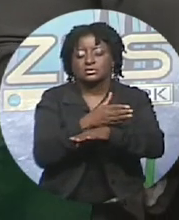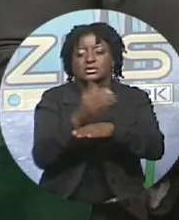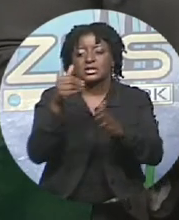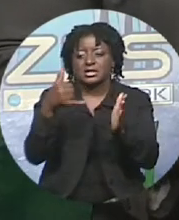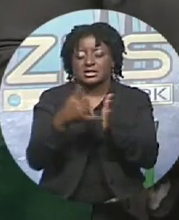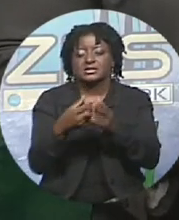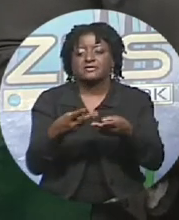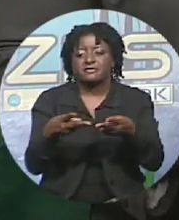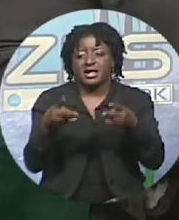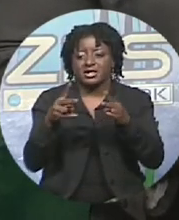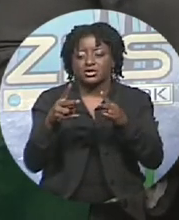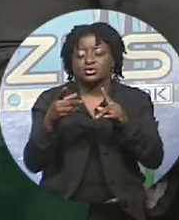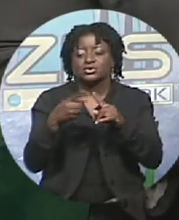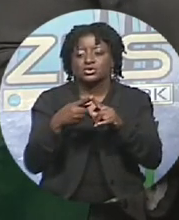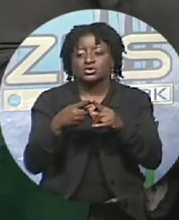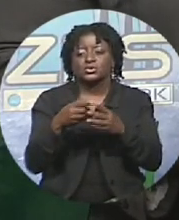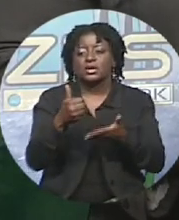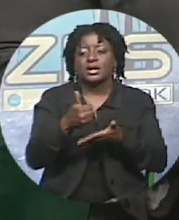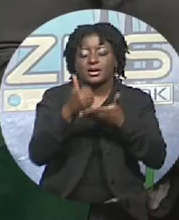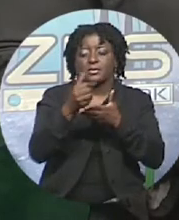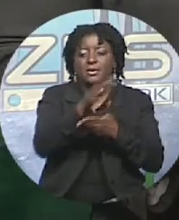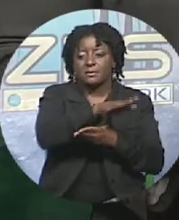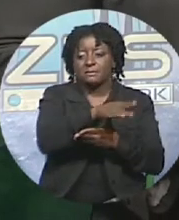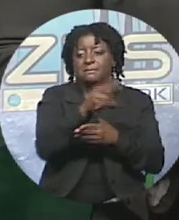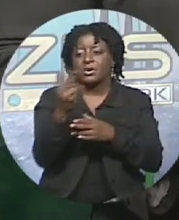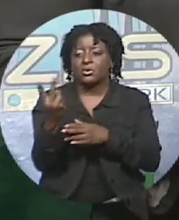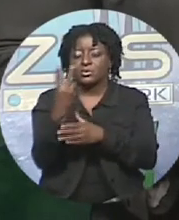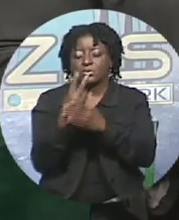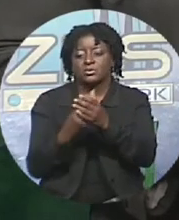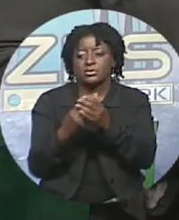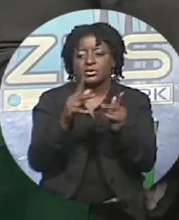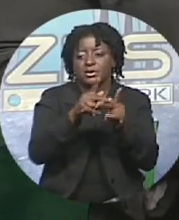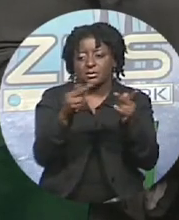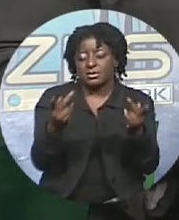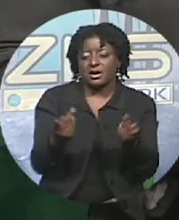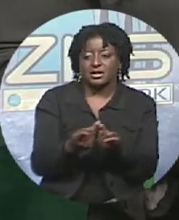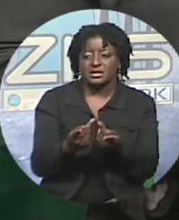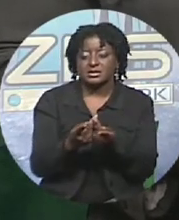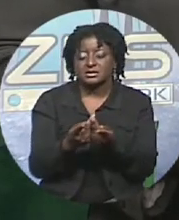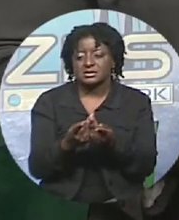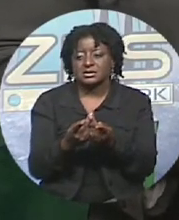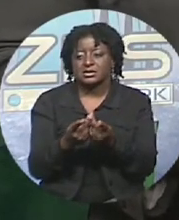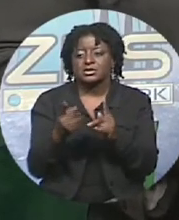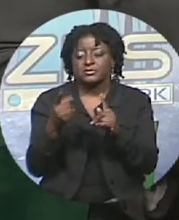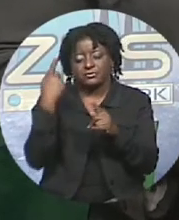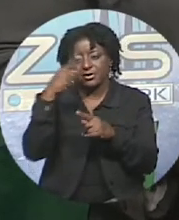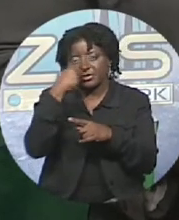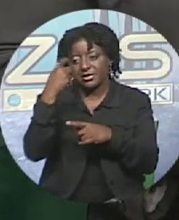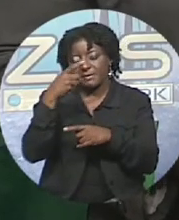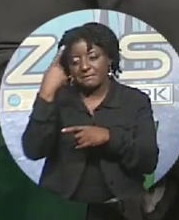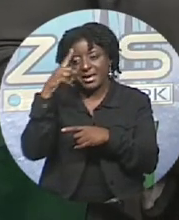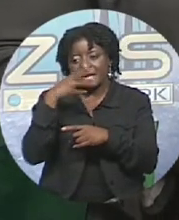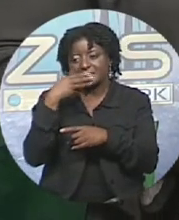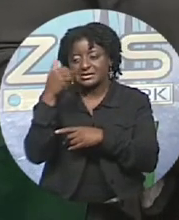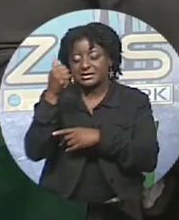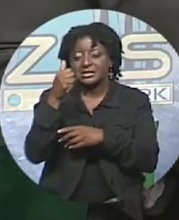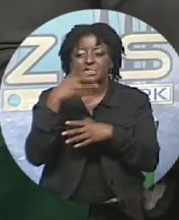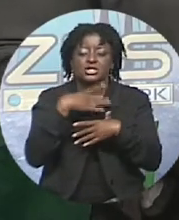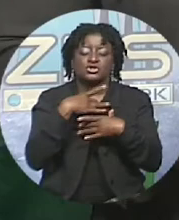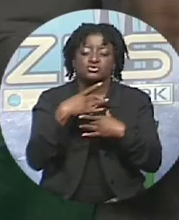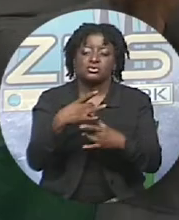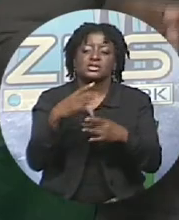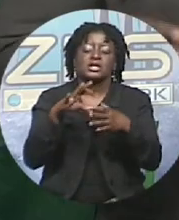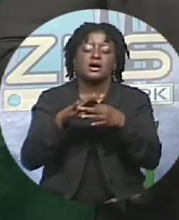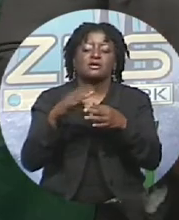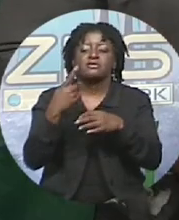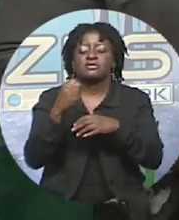parties so as to ensure that the interests of Bahamian workers and indeed the interests of the nation as a whole are accorded primacy at all times.